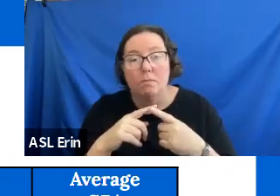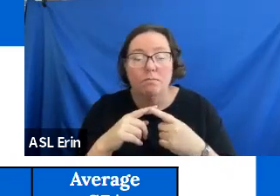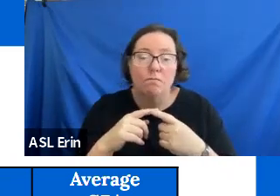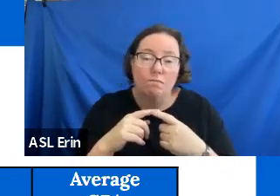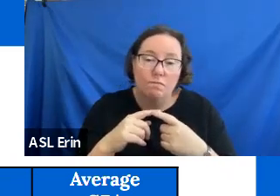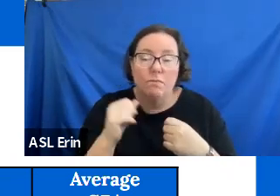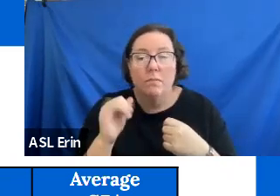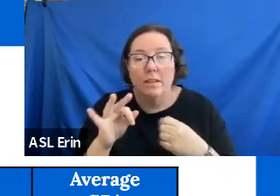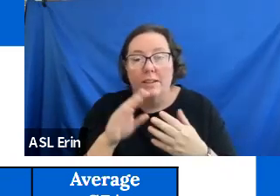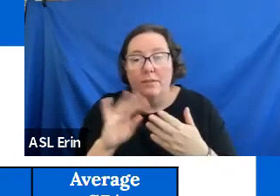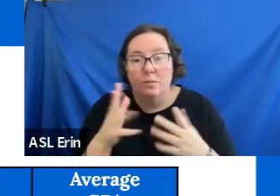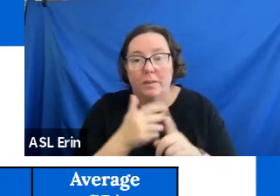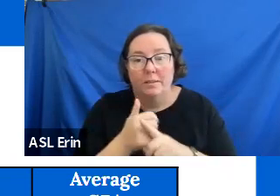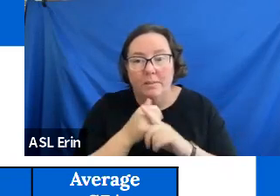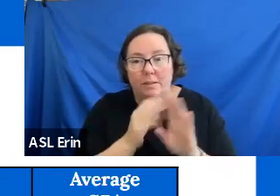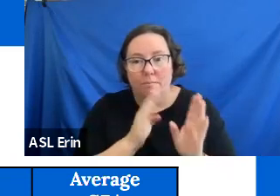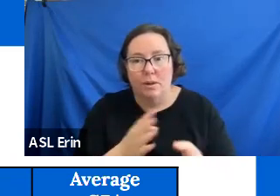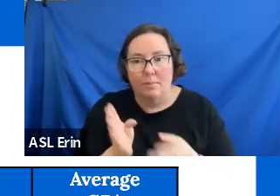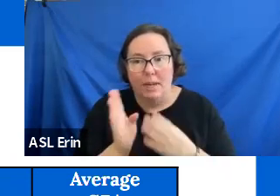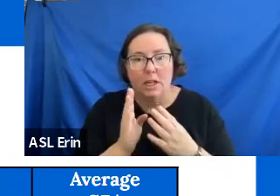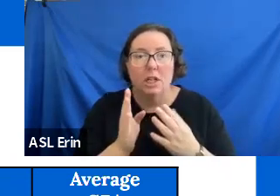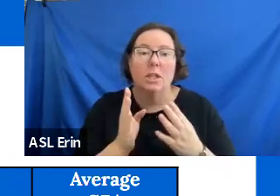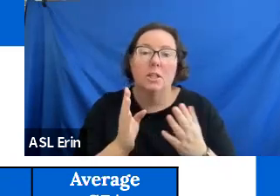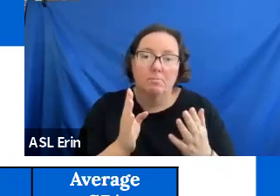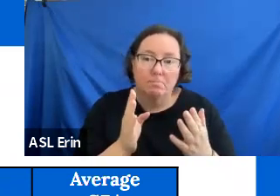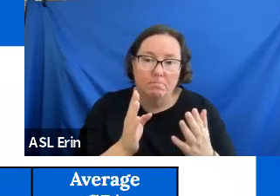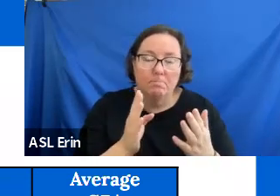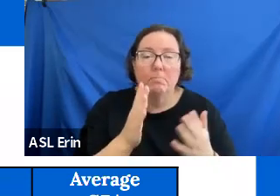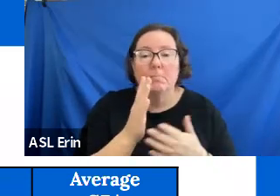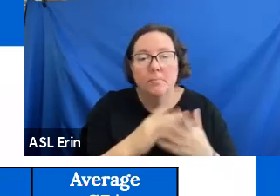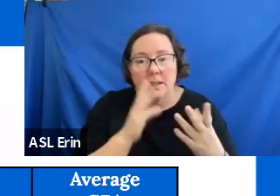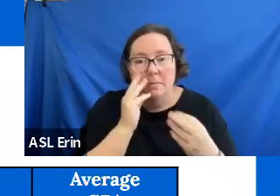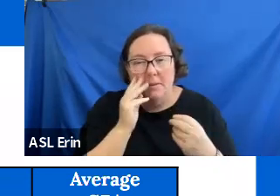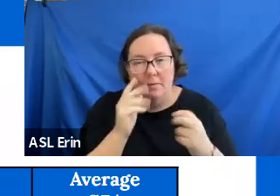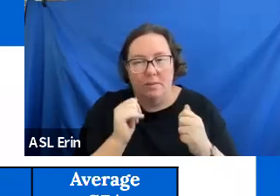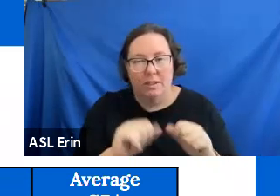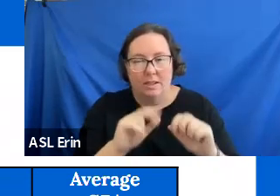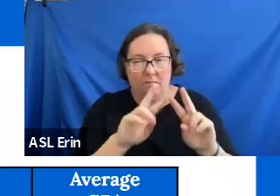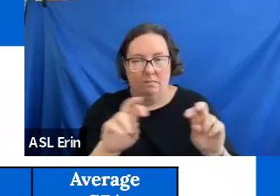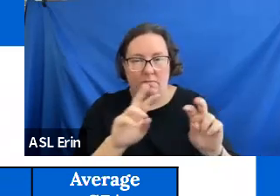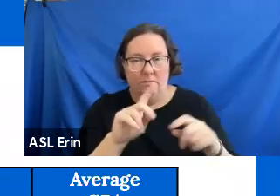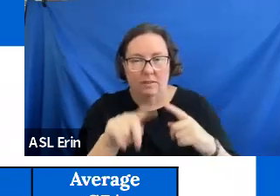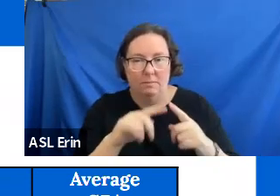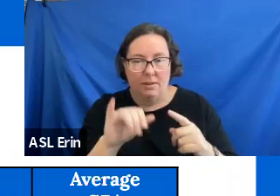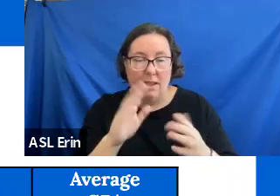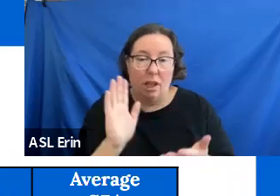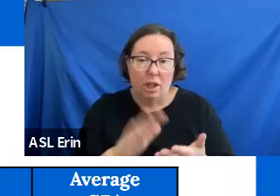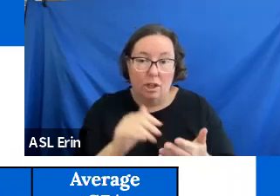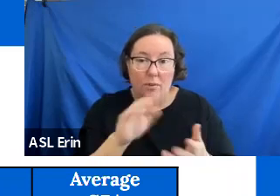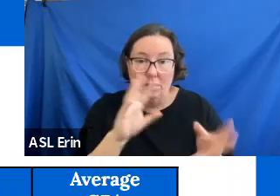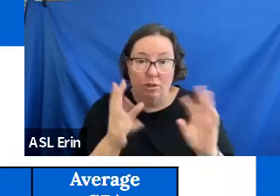whether students are prepared, I think there is some information there that we can glean about this. You'll see that the lowest